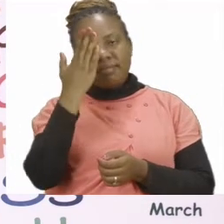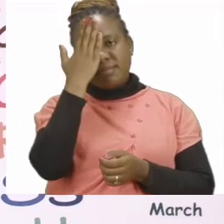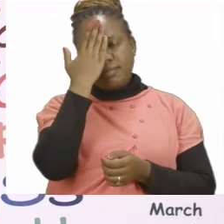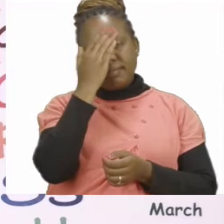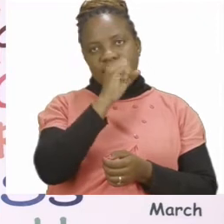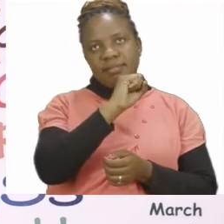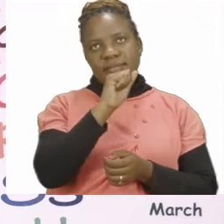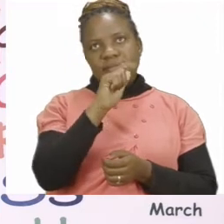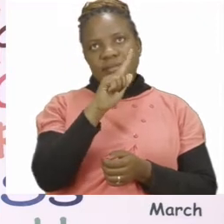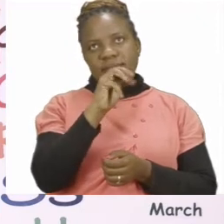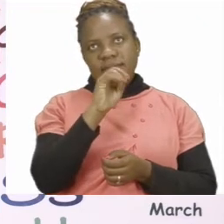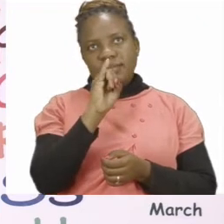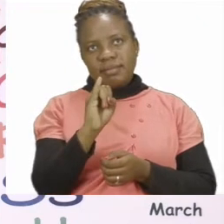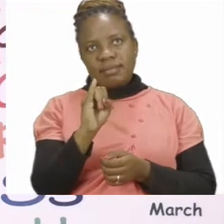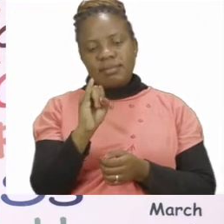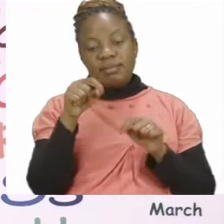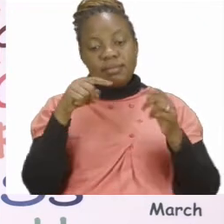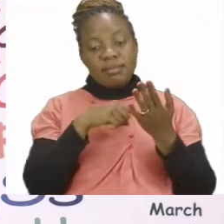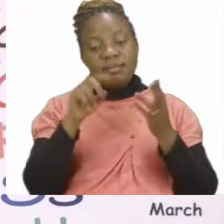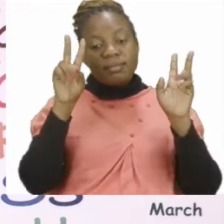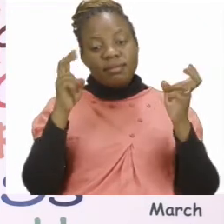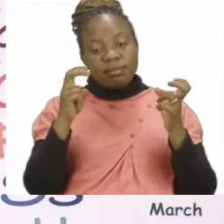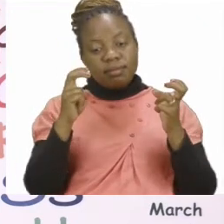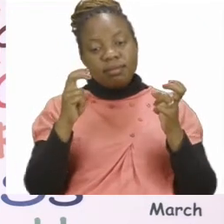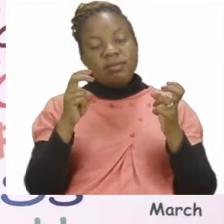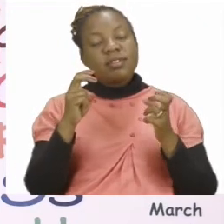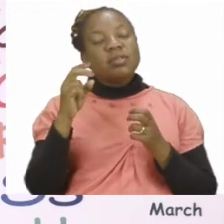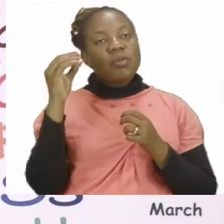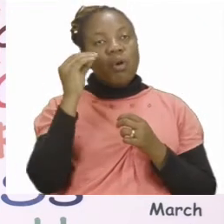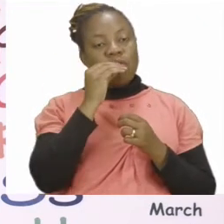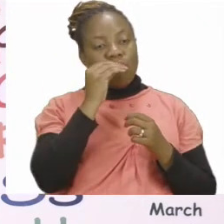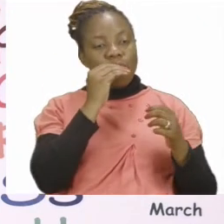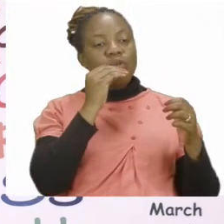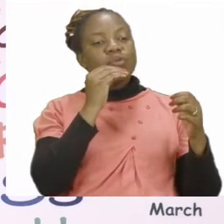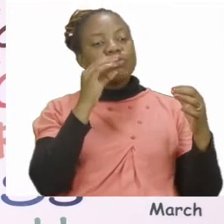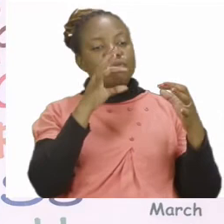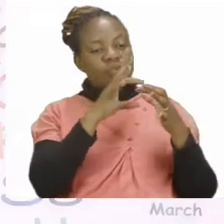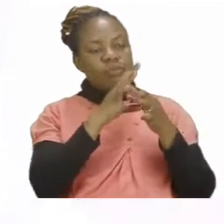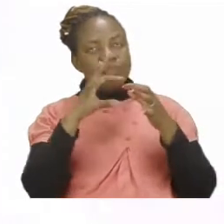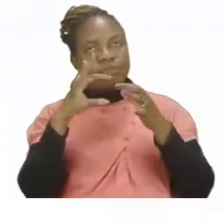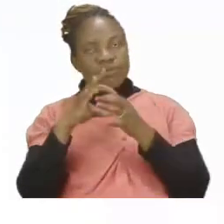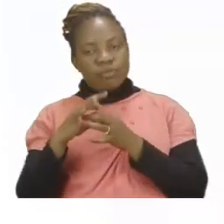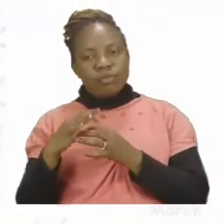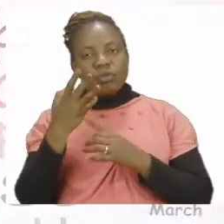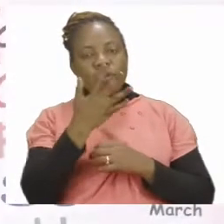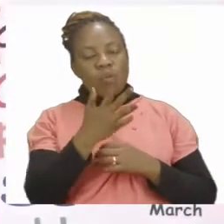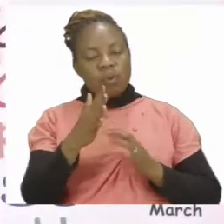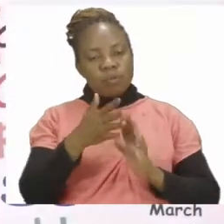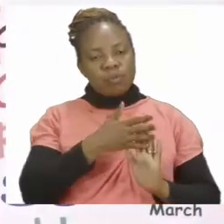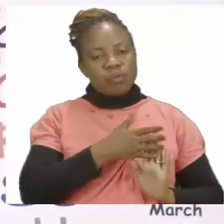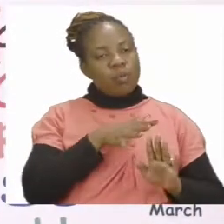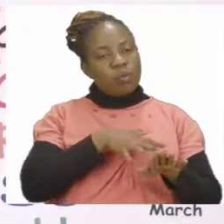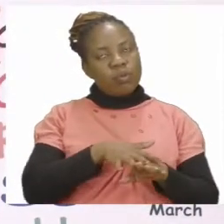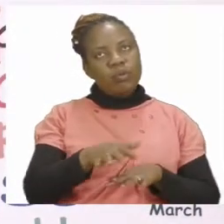theme this week is the food chain and saving water. Now boys